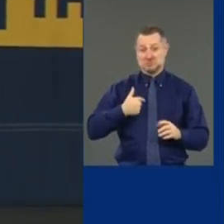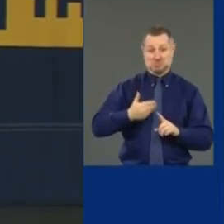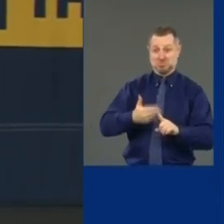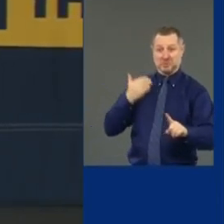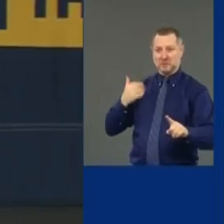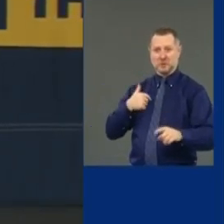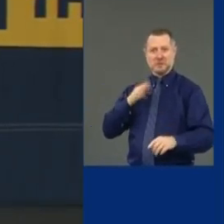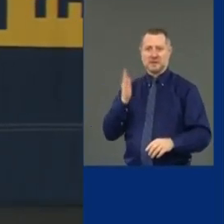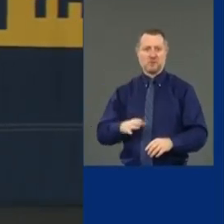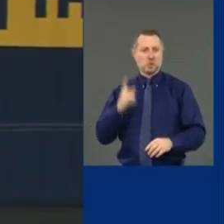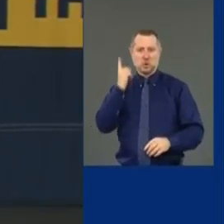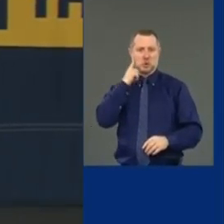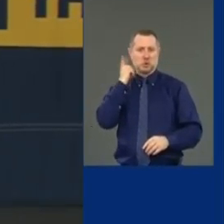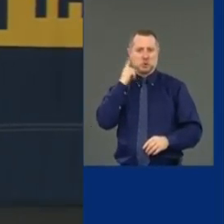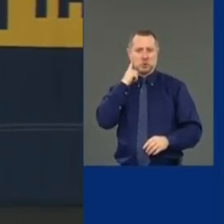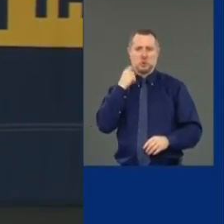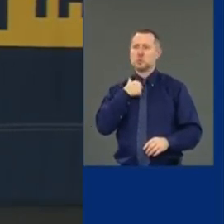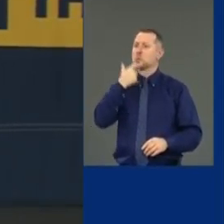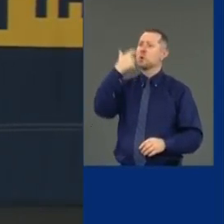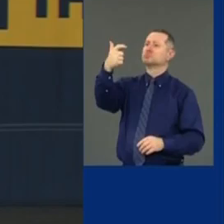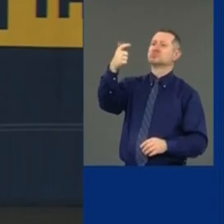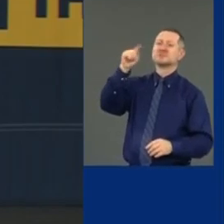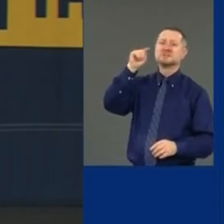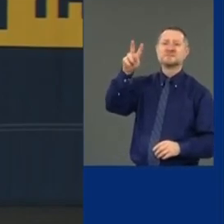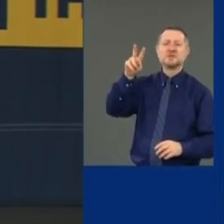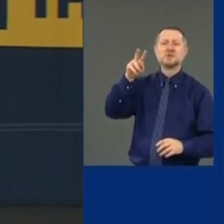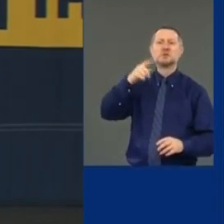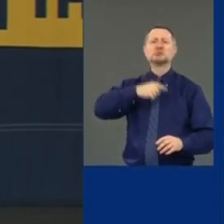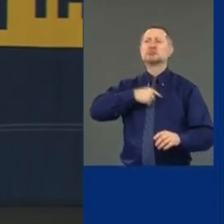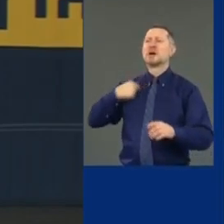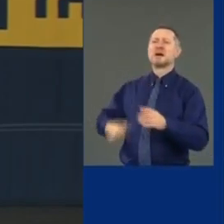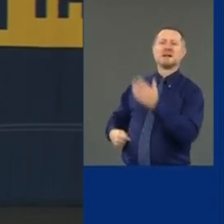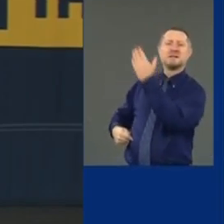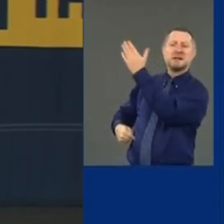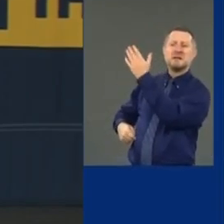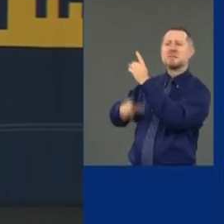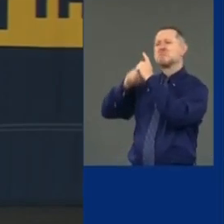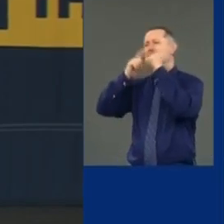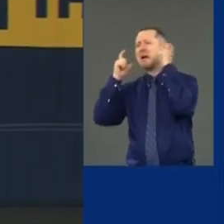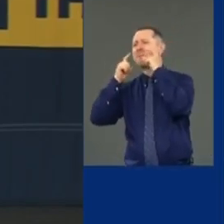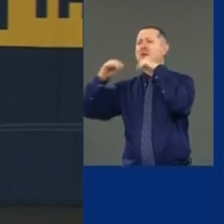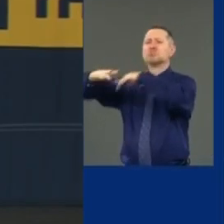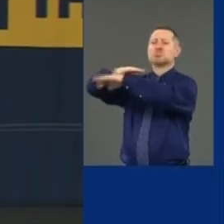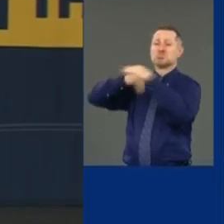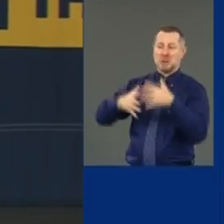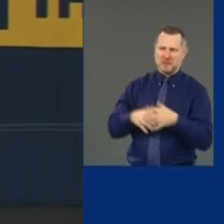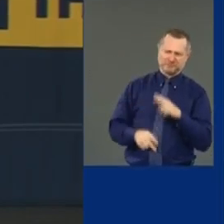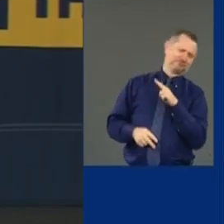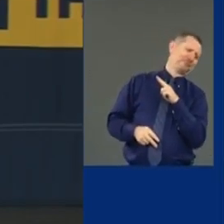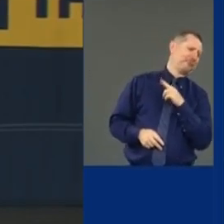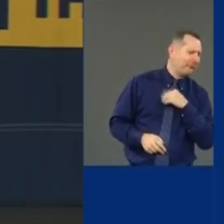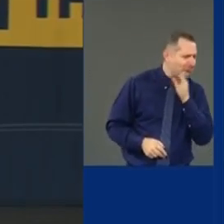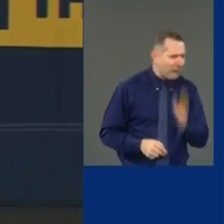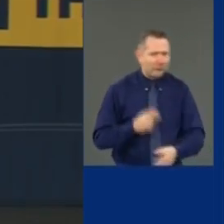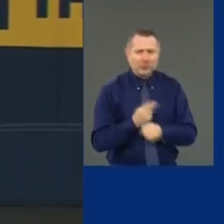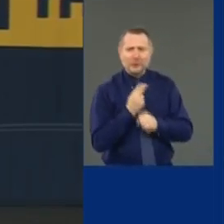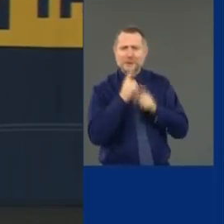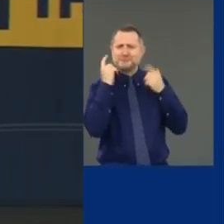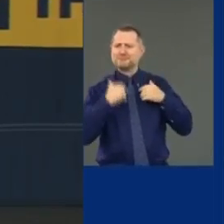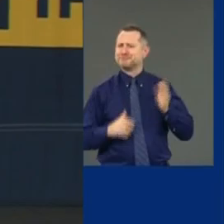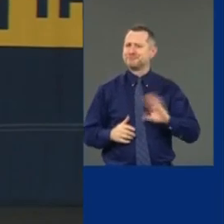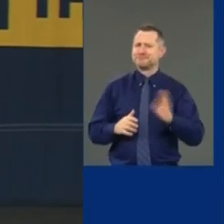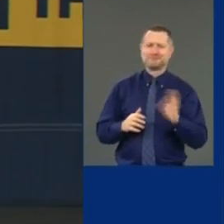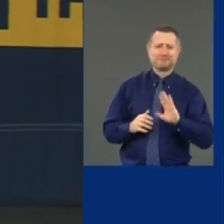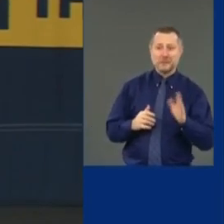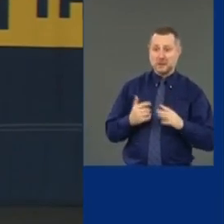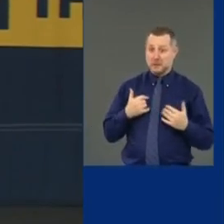You'd watch TV once in a while, you'd see people in China wearing masks, but nobody did it here, right? So it is